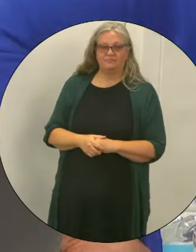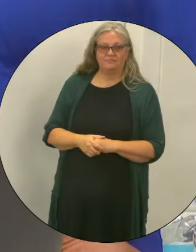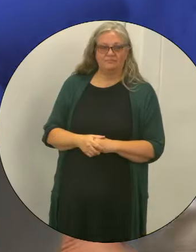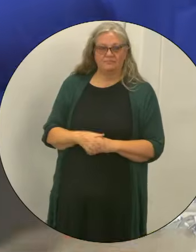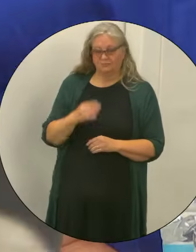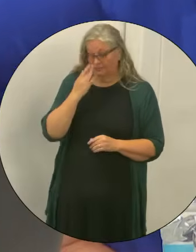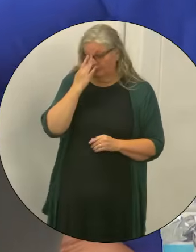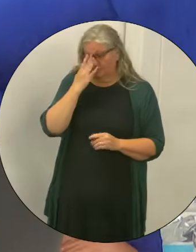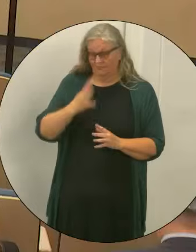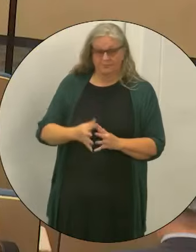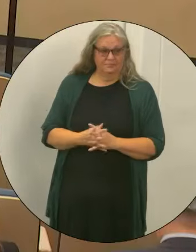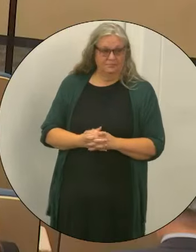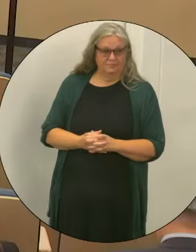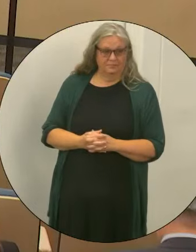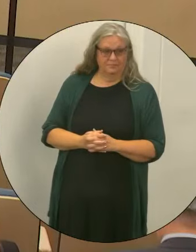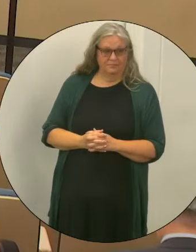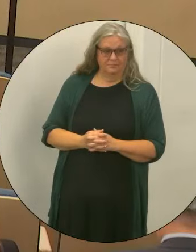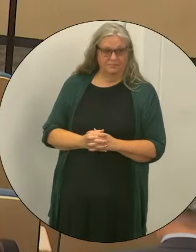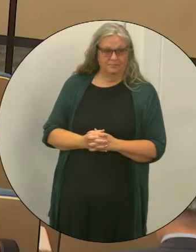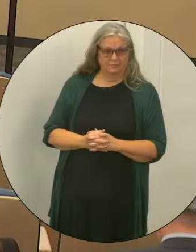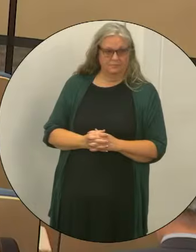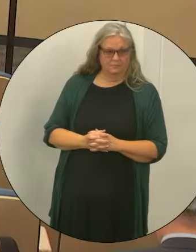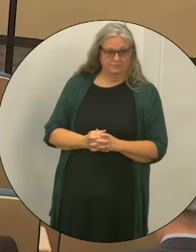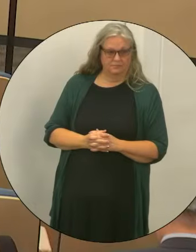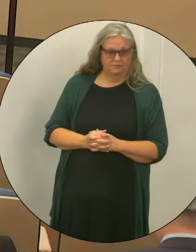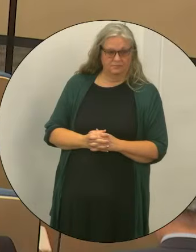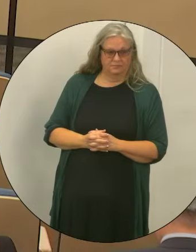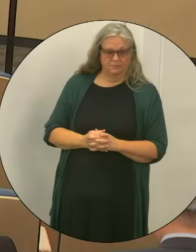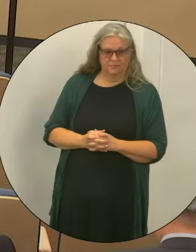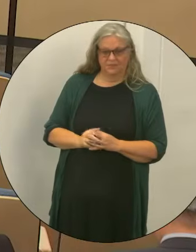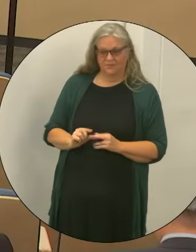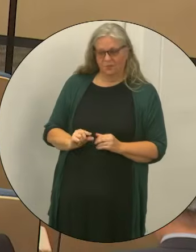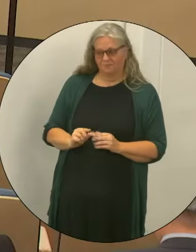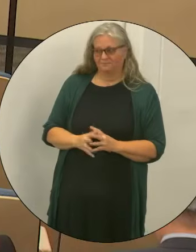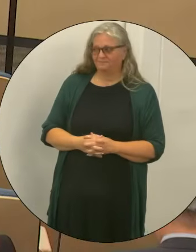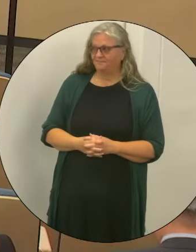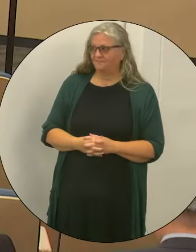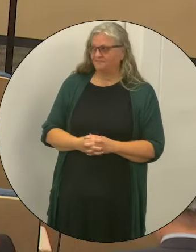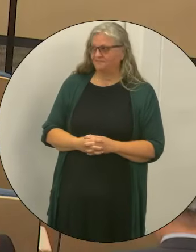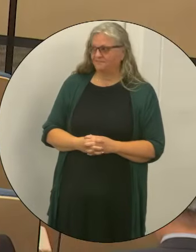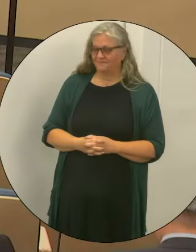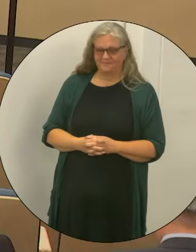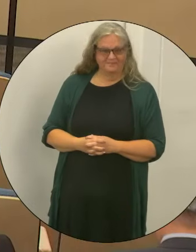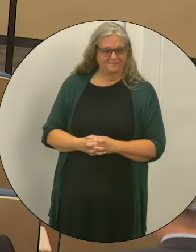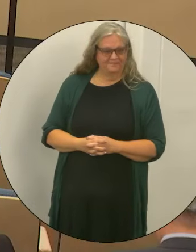record. Here you go, ma'am. Can you give these to the board for me?